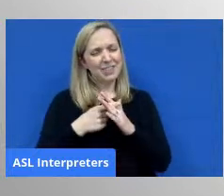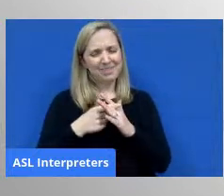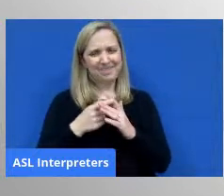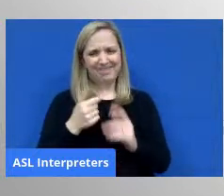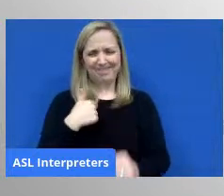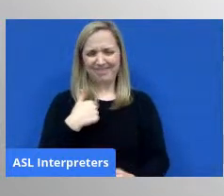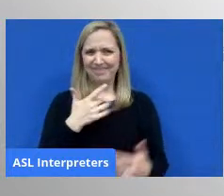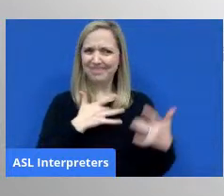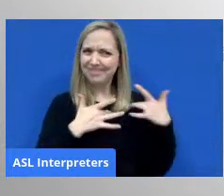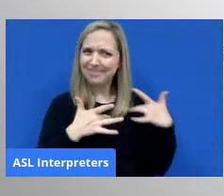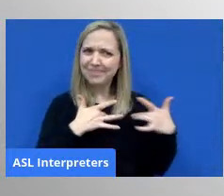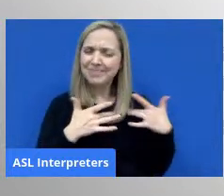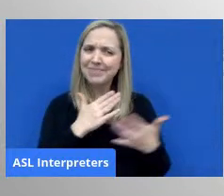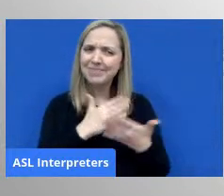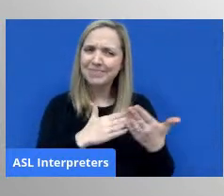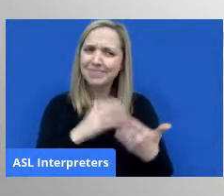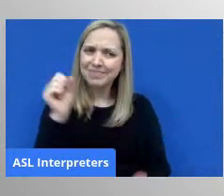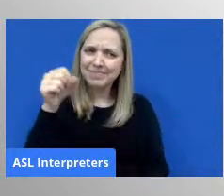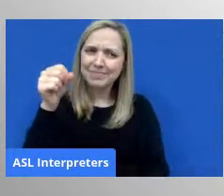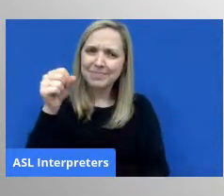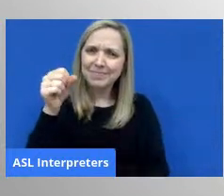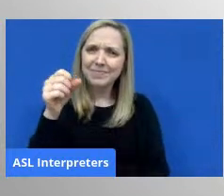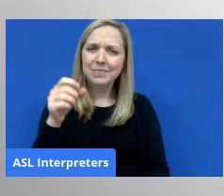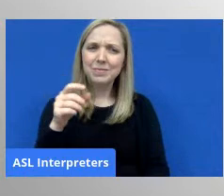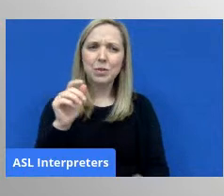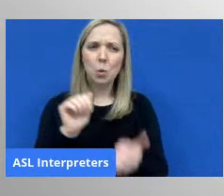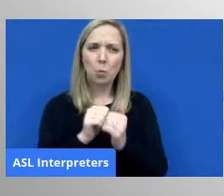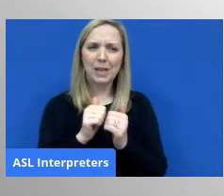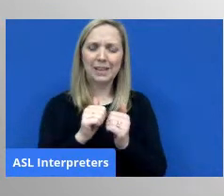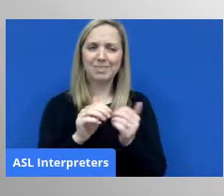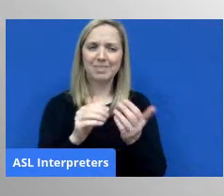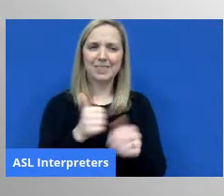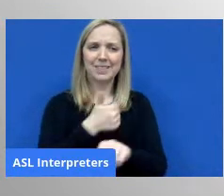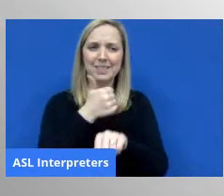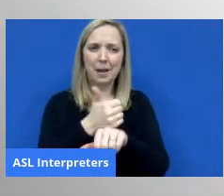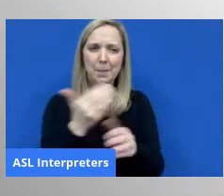in us renewing this contract and voiced